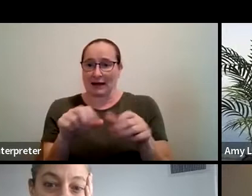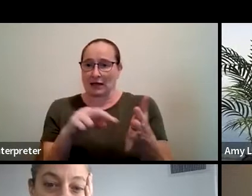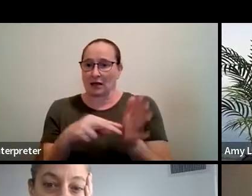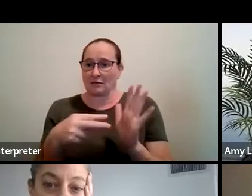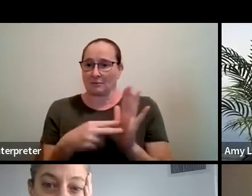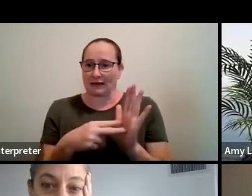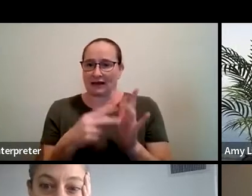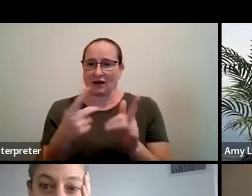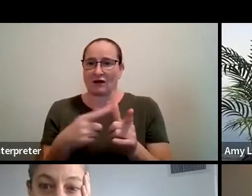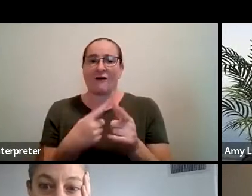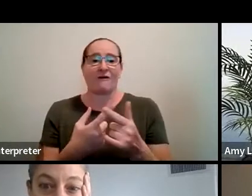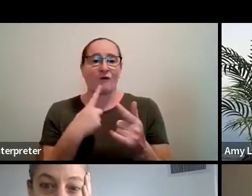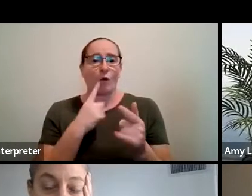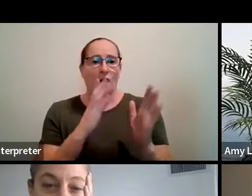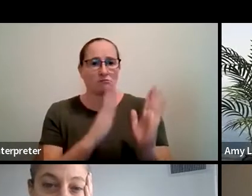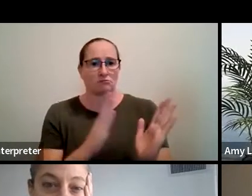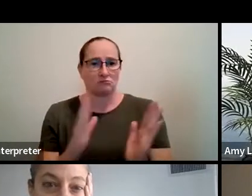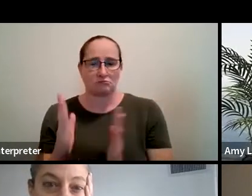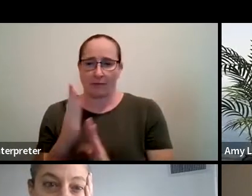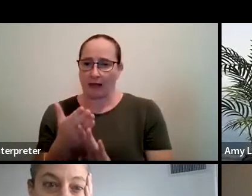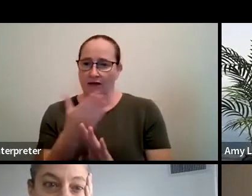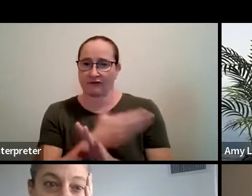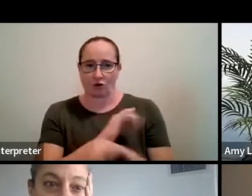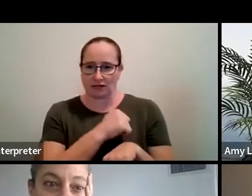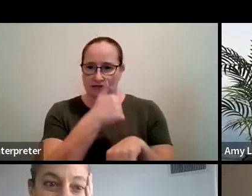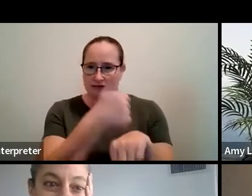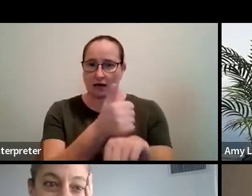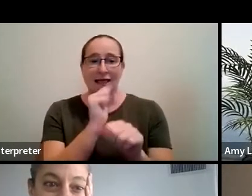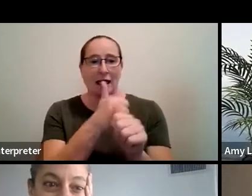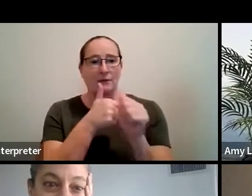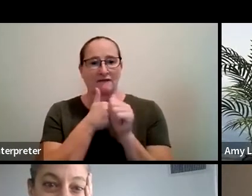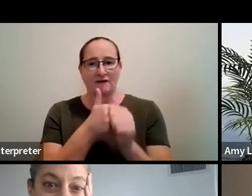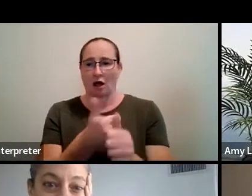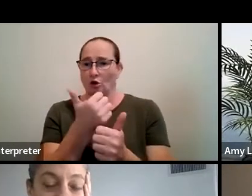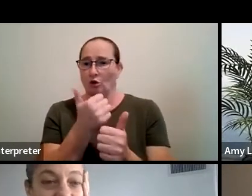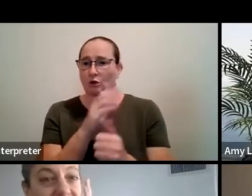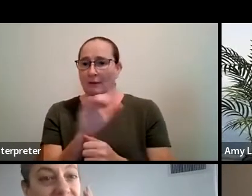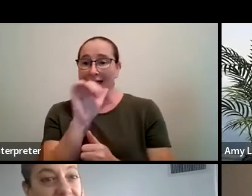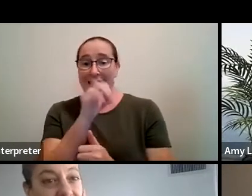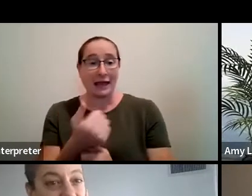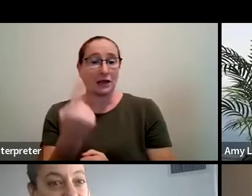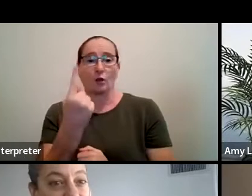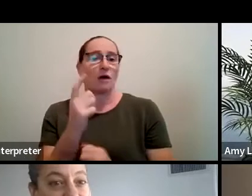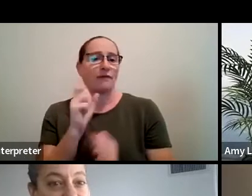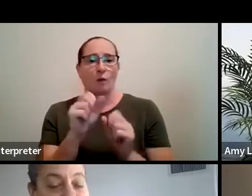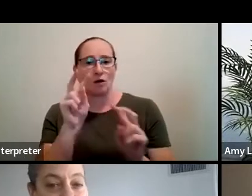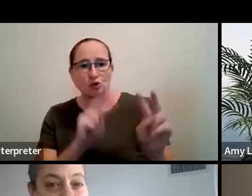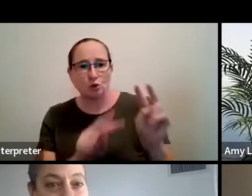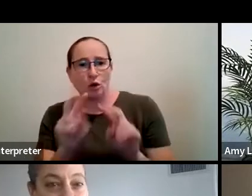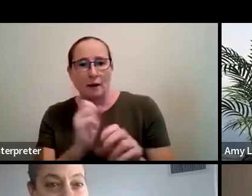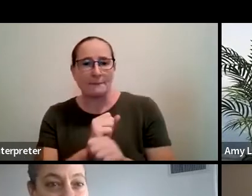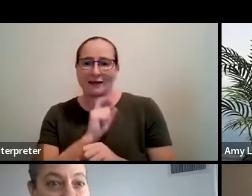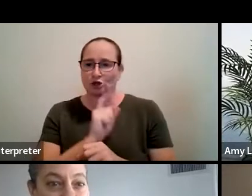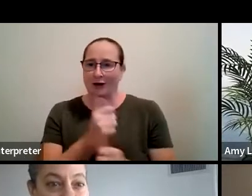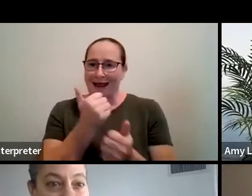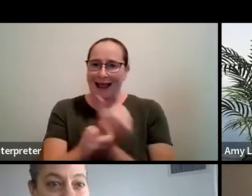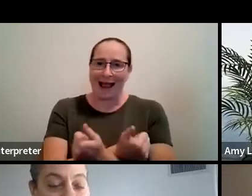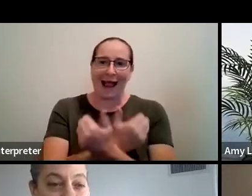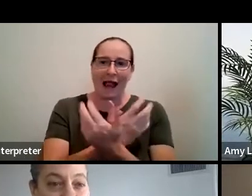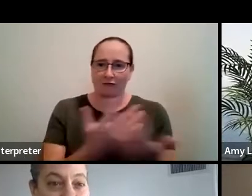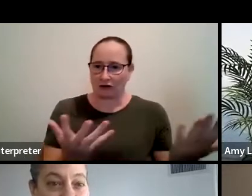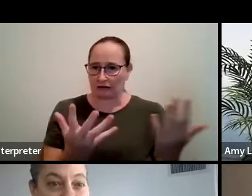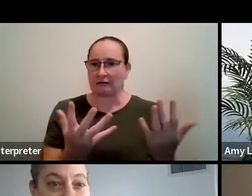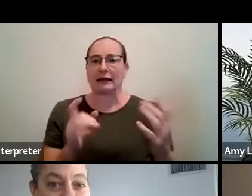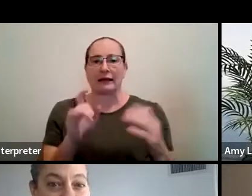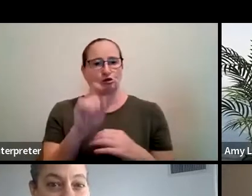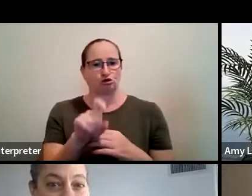in an ordered fashion that is predetermined and that can be followed by anyone who wants to take a look and make sure that everything is as it